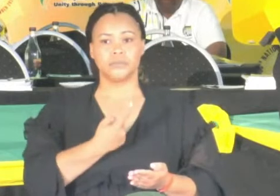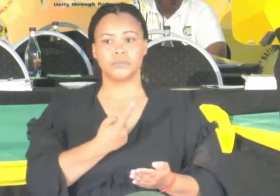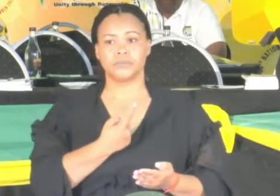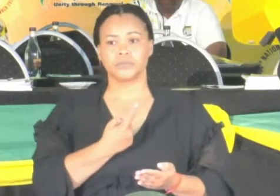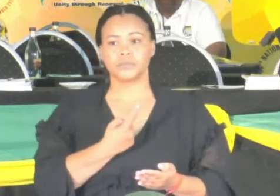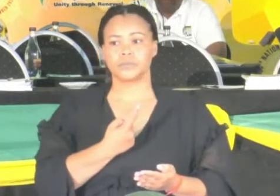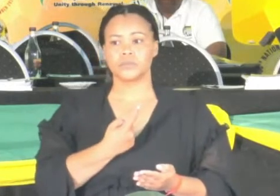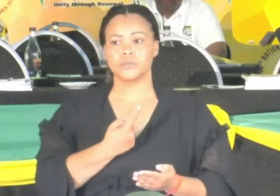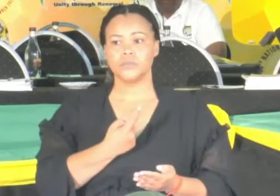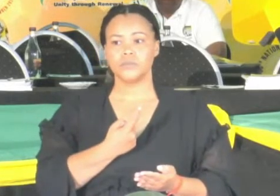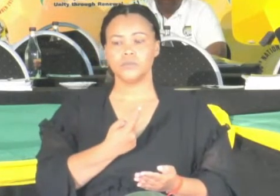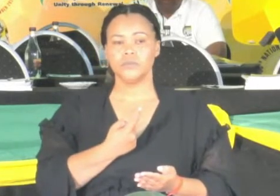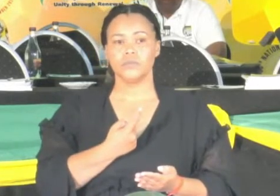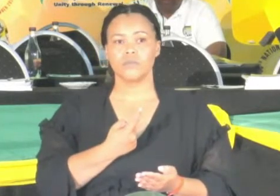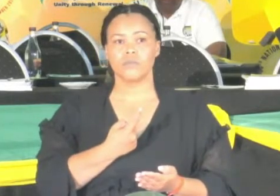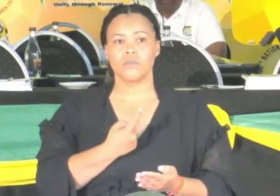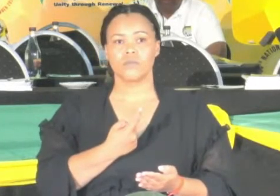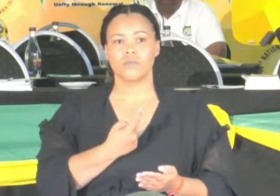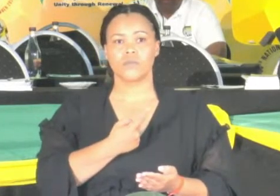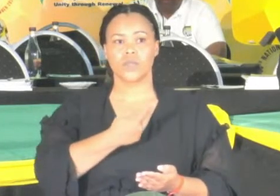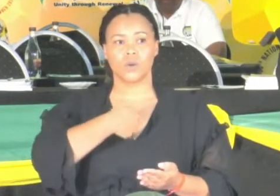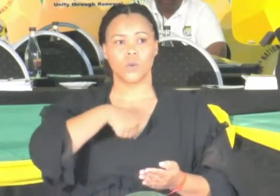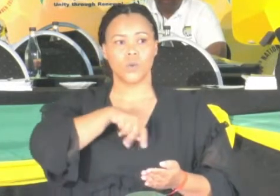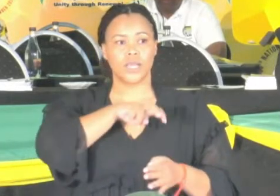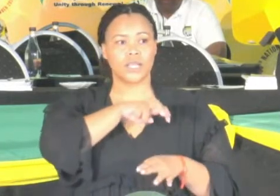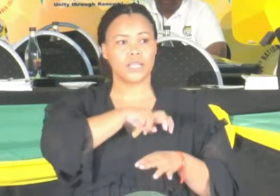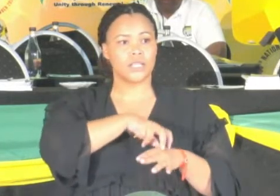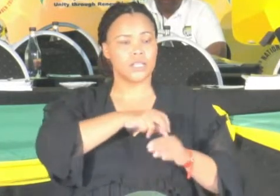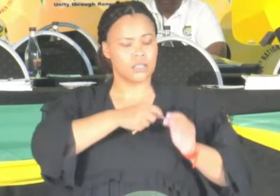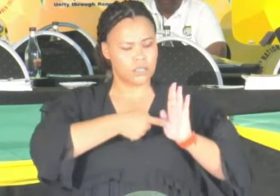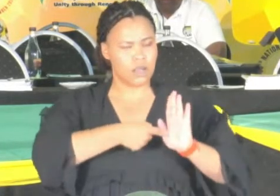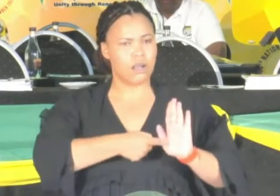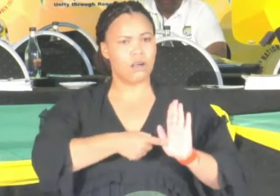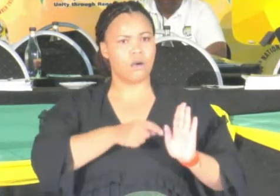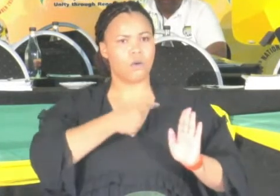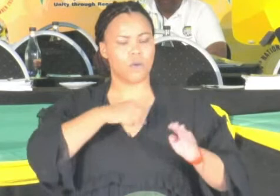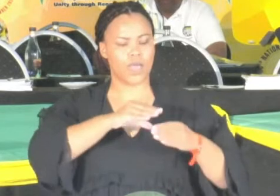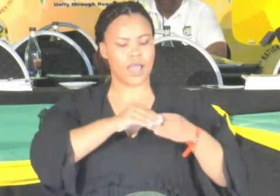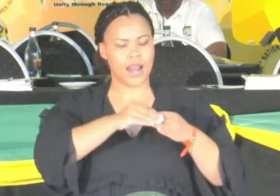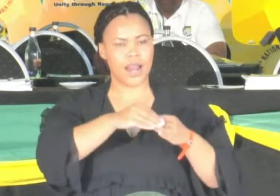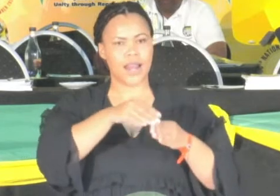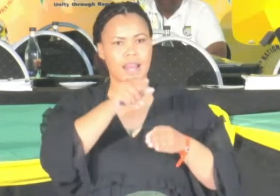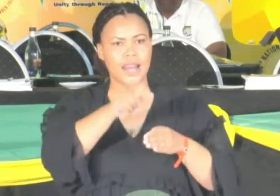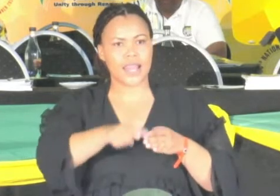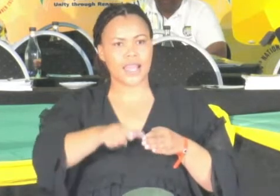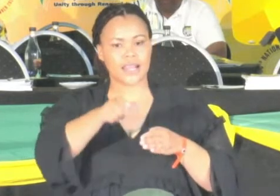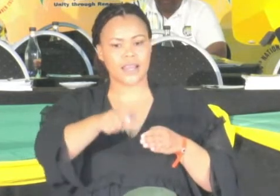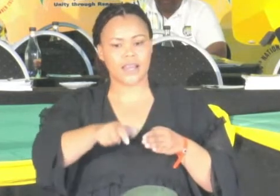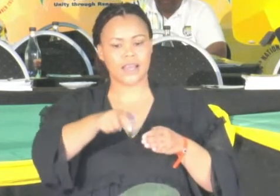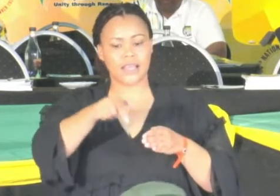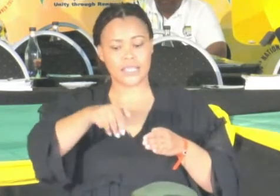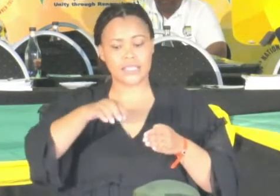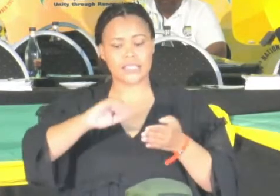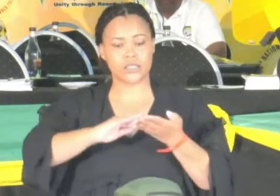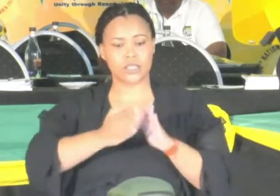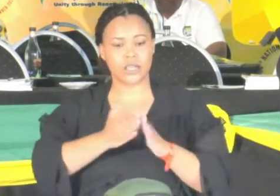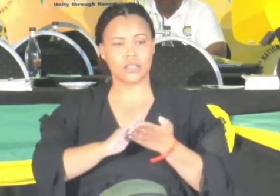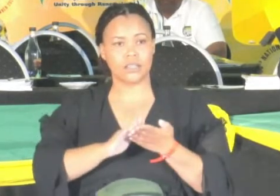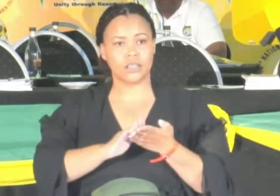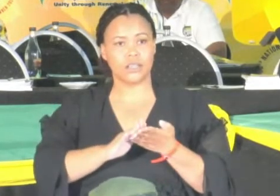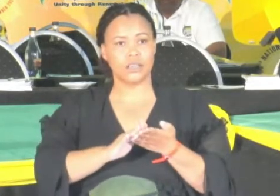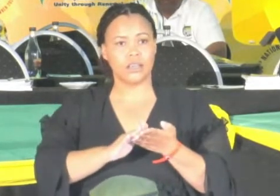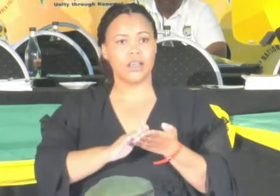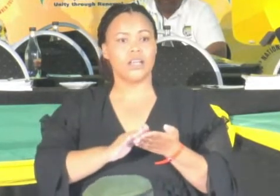position of leader of society through our work amongst our